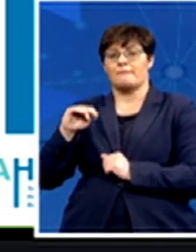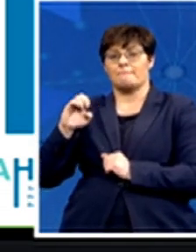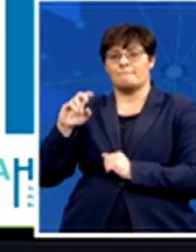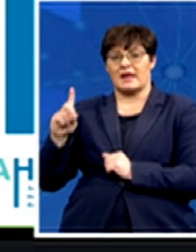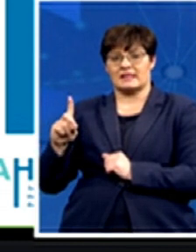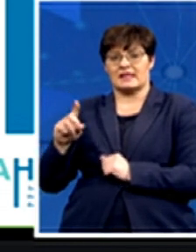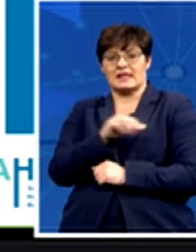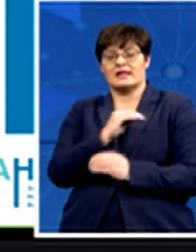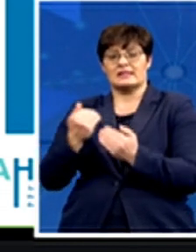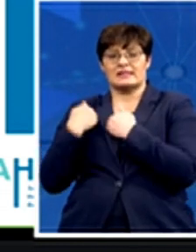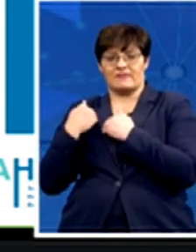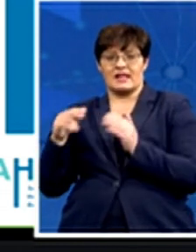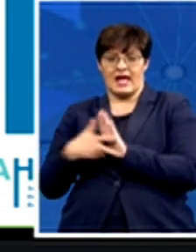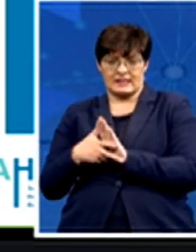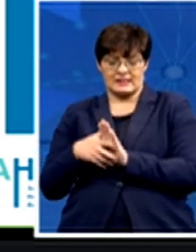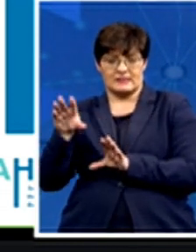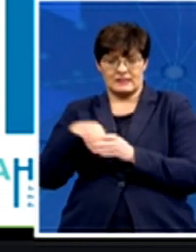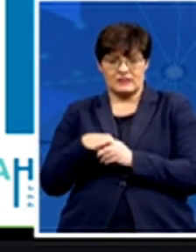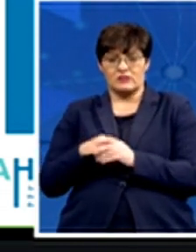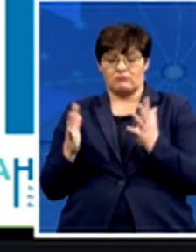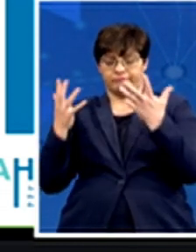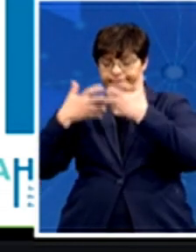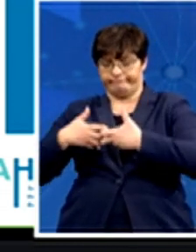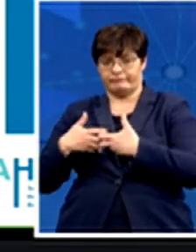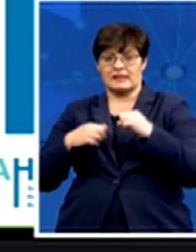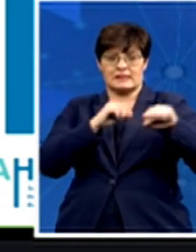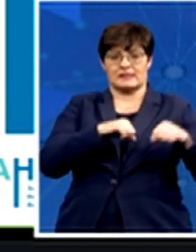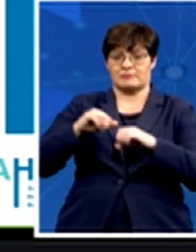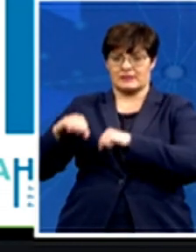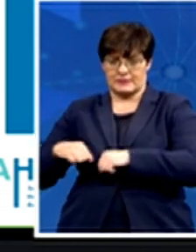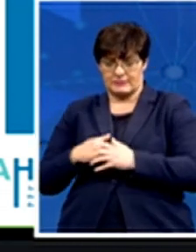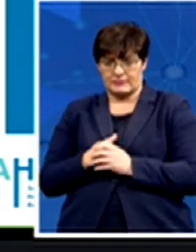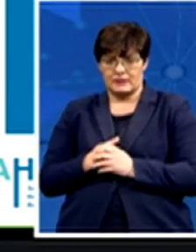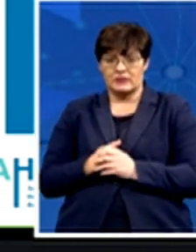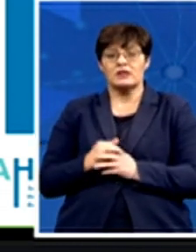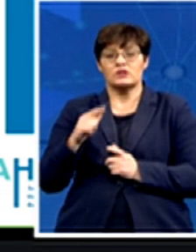are interconnected. So the information ultimately lands into one system and we